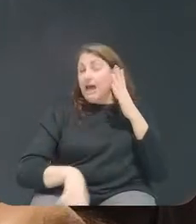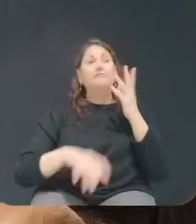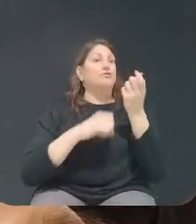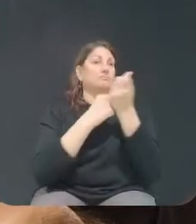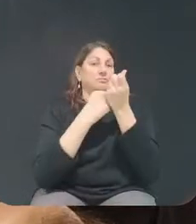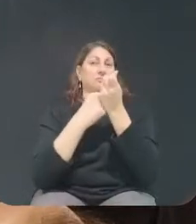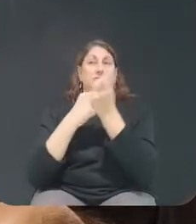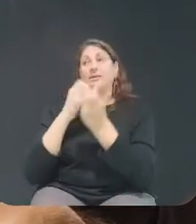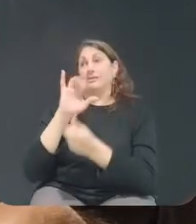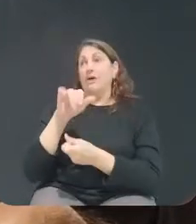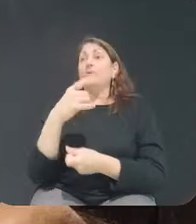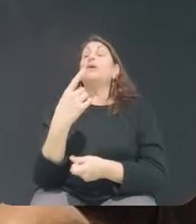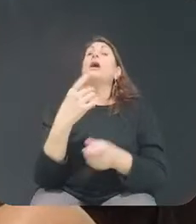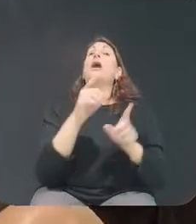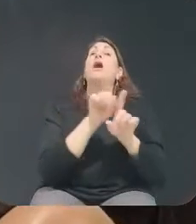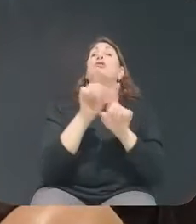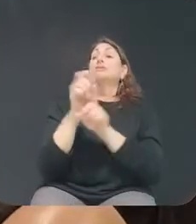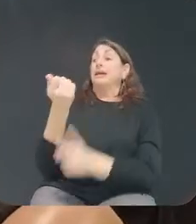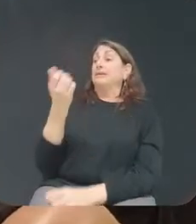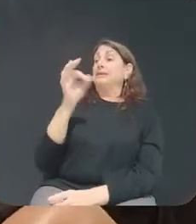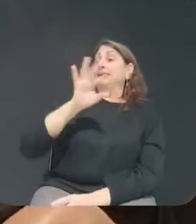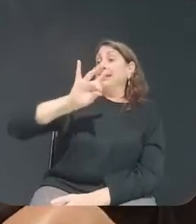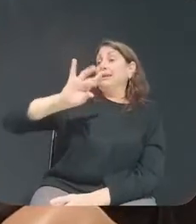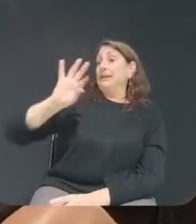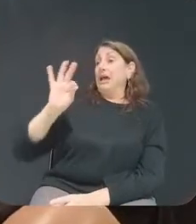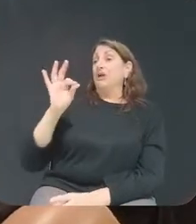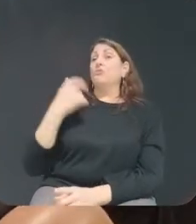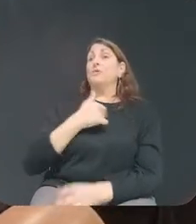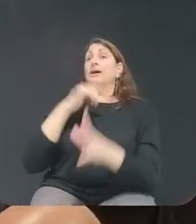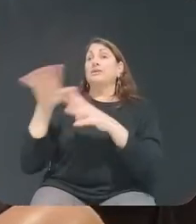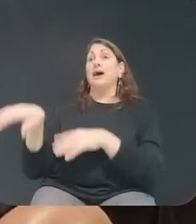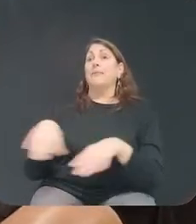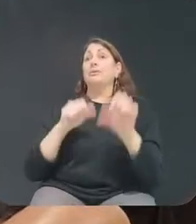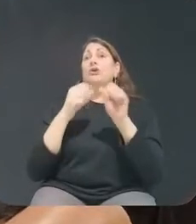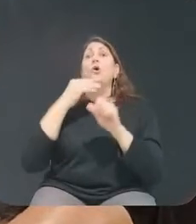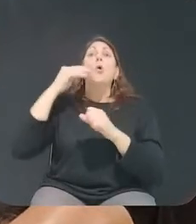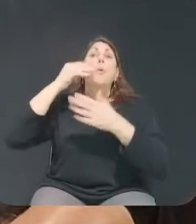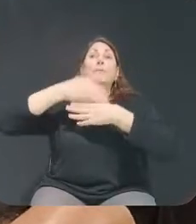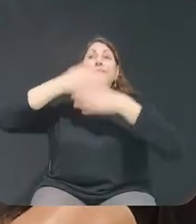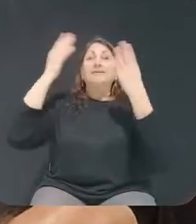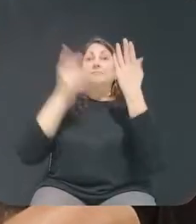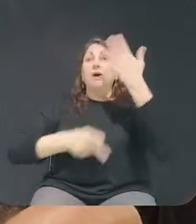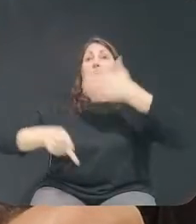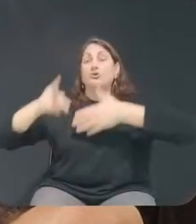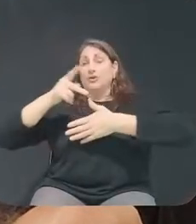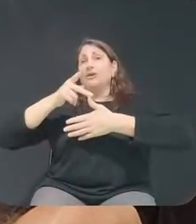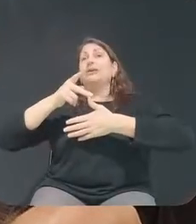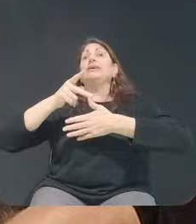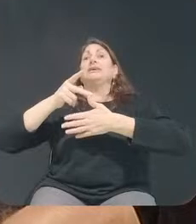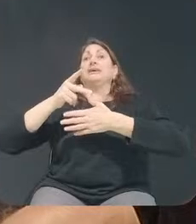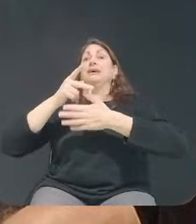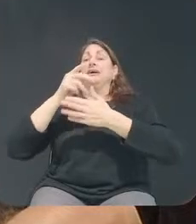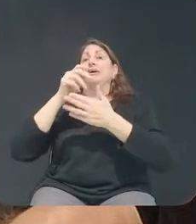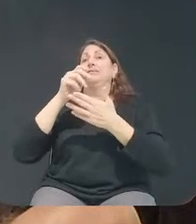In 1989, the city adopted a homeless priority agenda prepared by the Human Services Strategic Planning Office. The